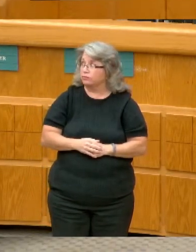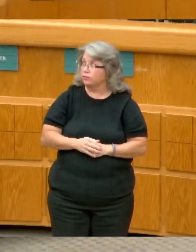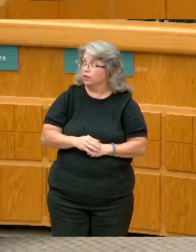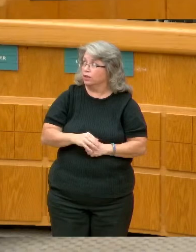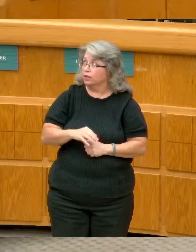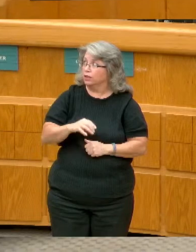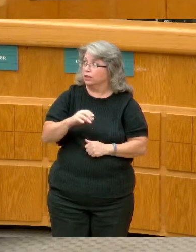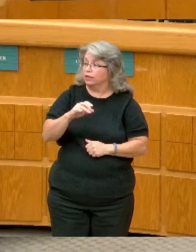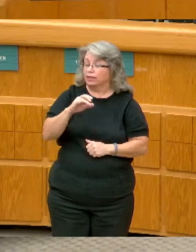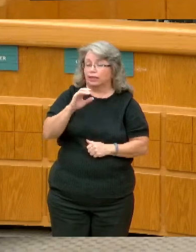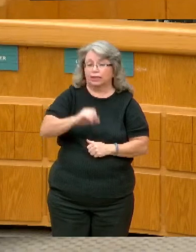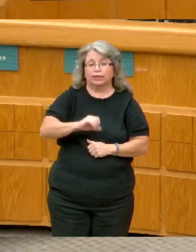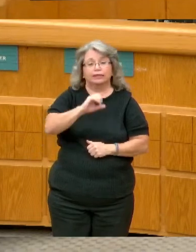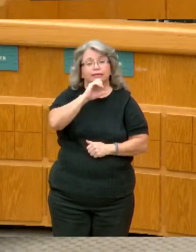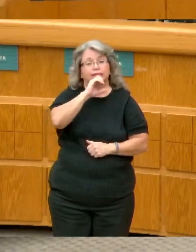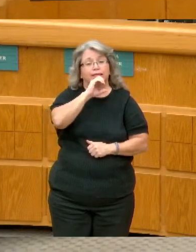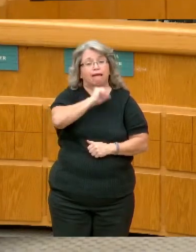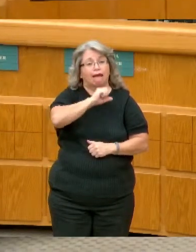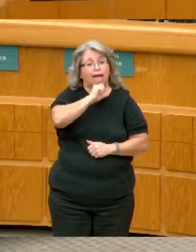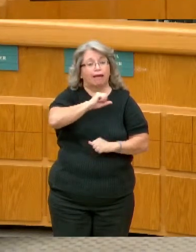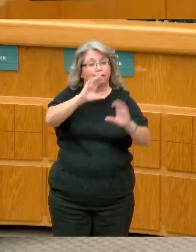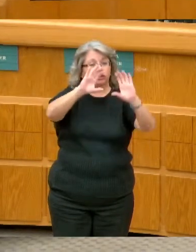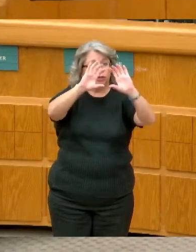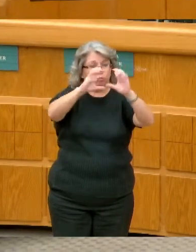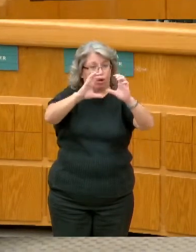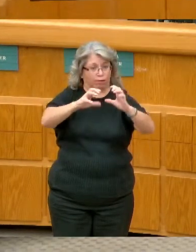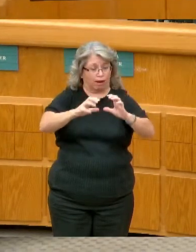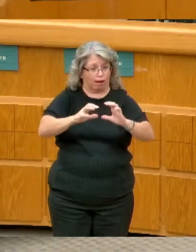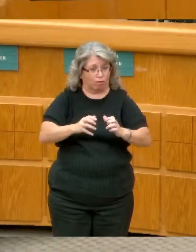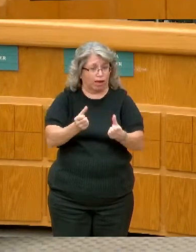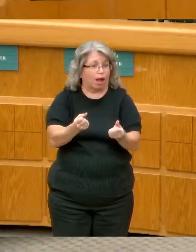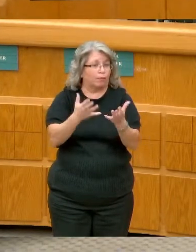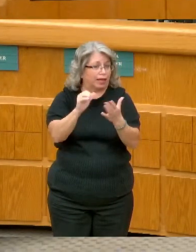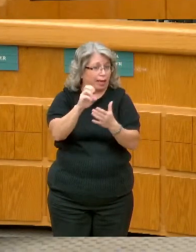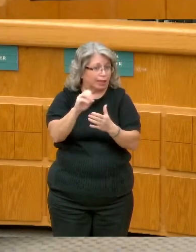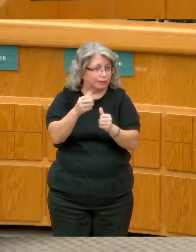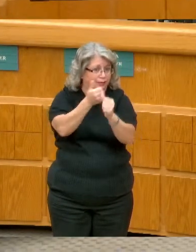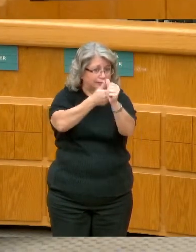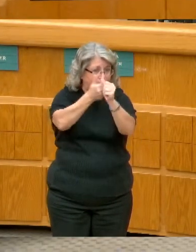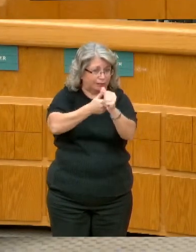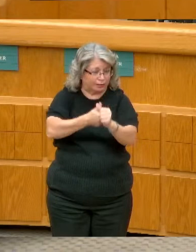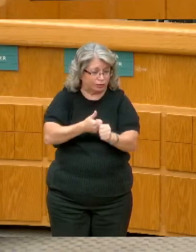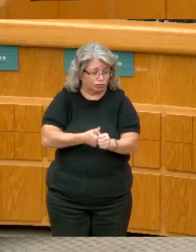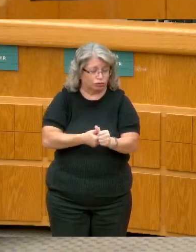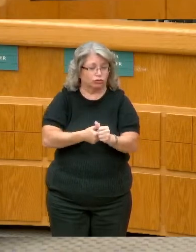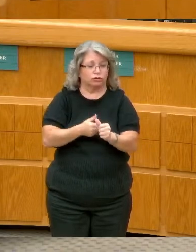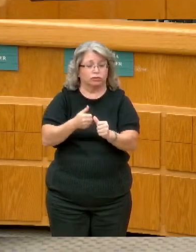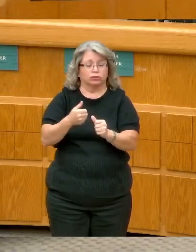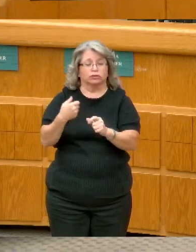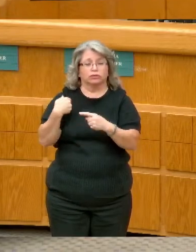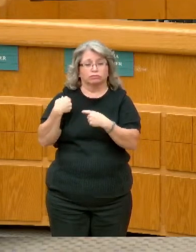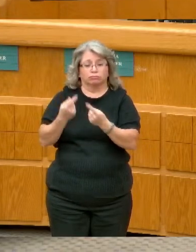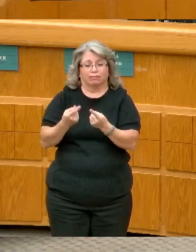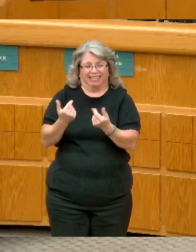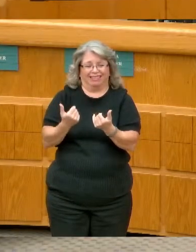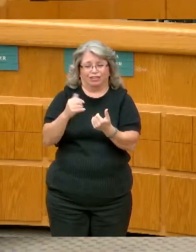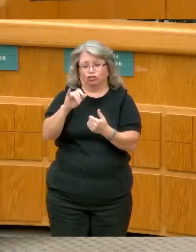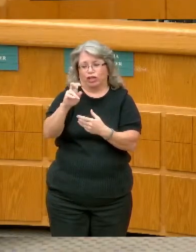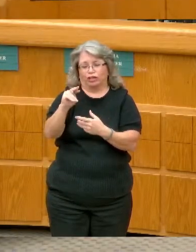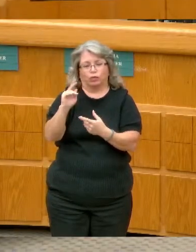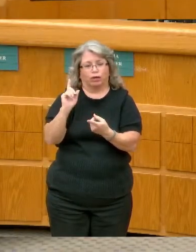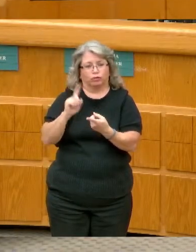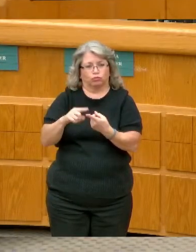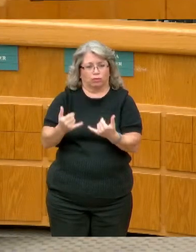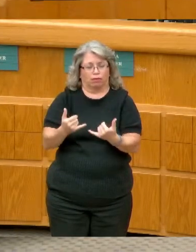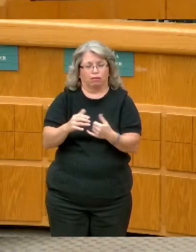This is the age breakdown for cases through this year from January to the middle of February. And so you see a total of